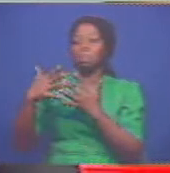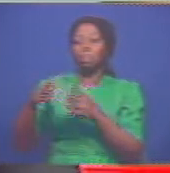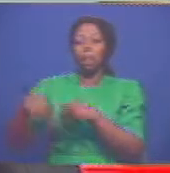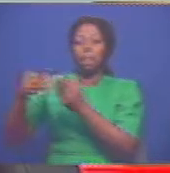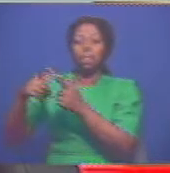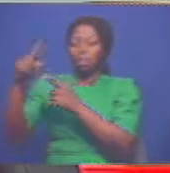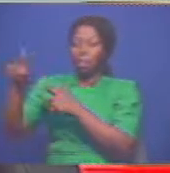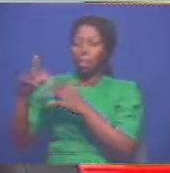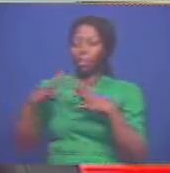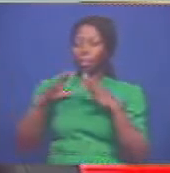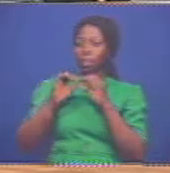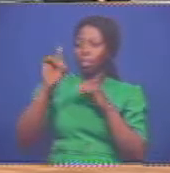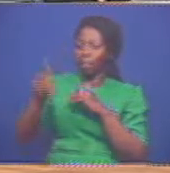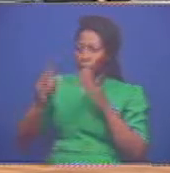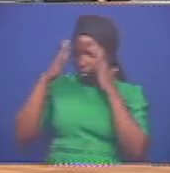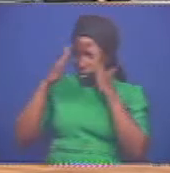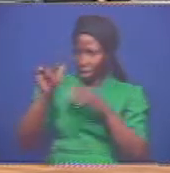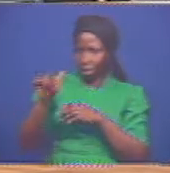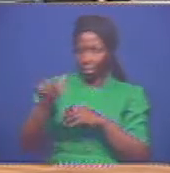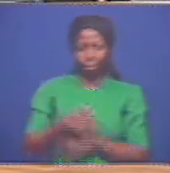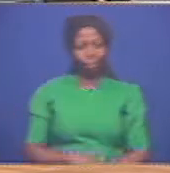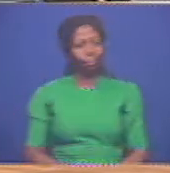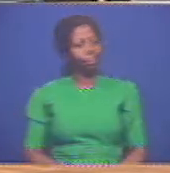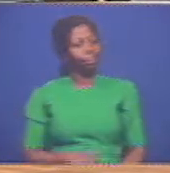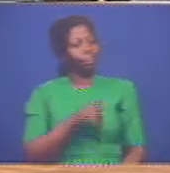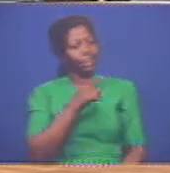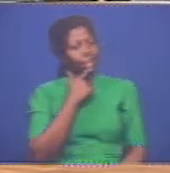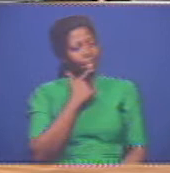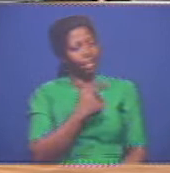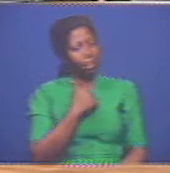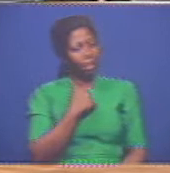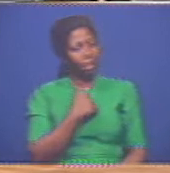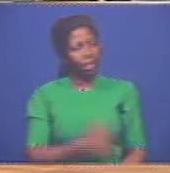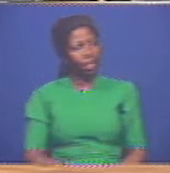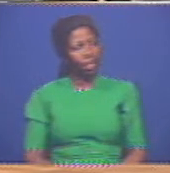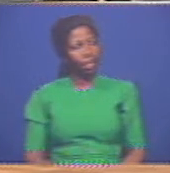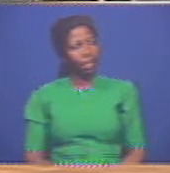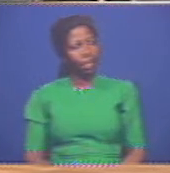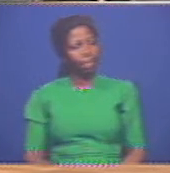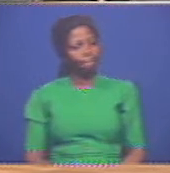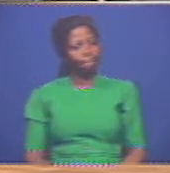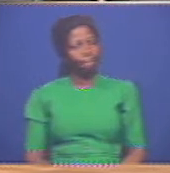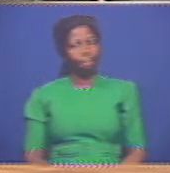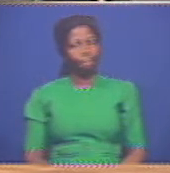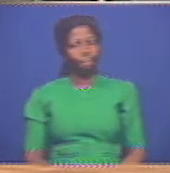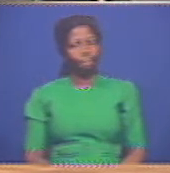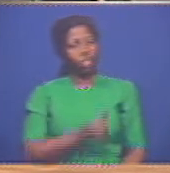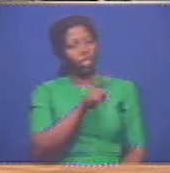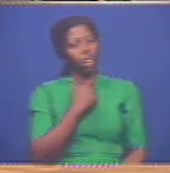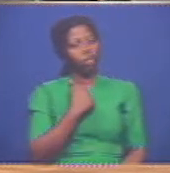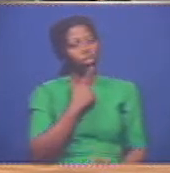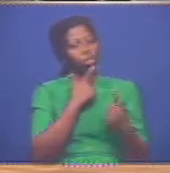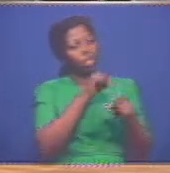need to look at that. Mm. Mm. Kamau, tell me this. I mean, so he has talked about, you know, the number